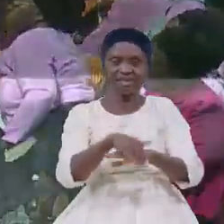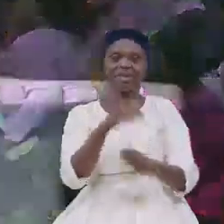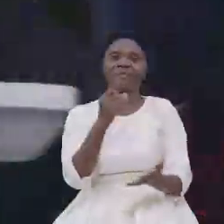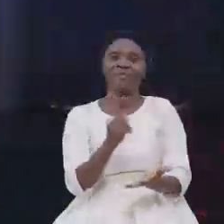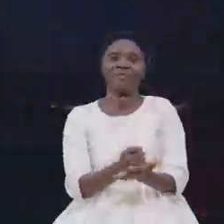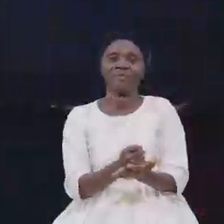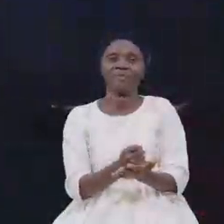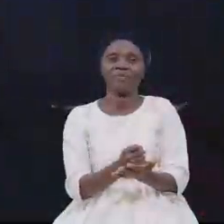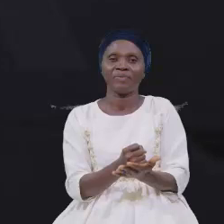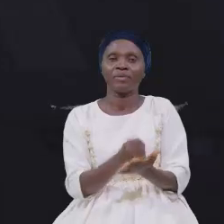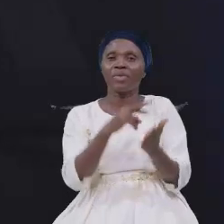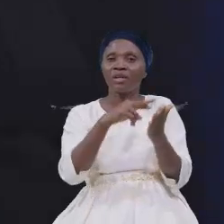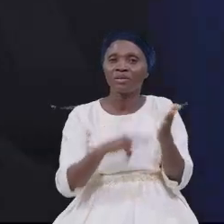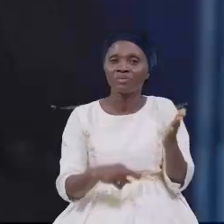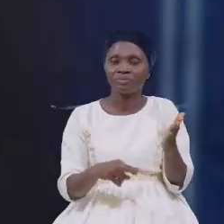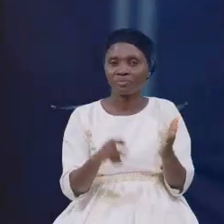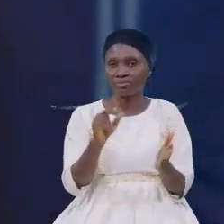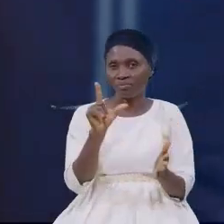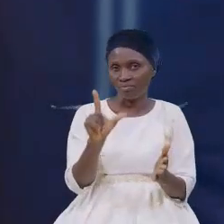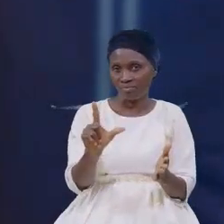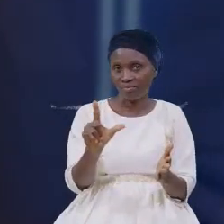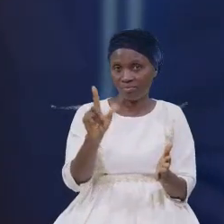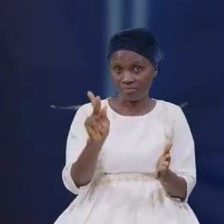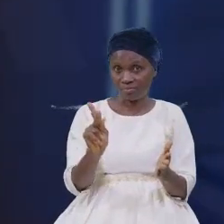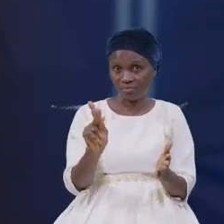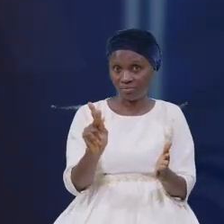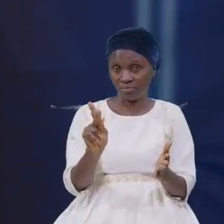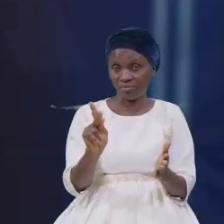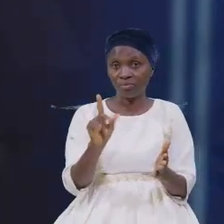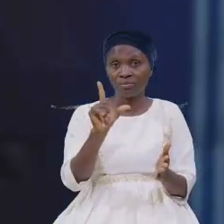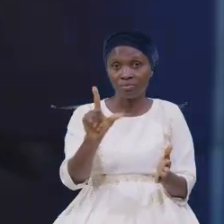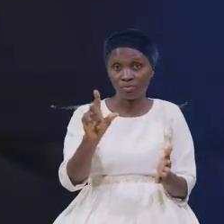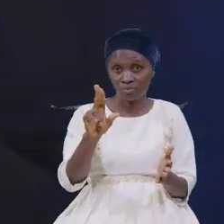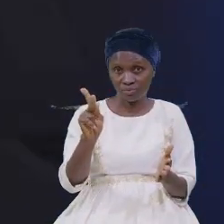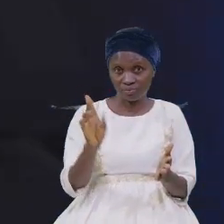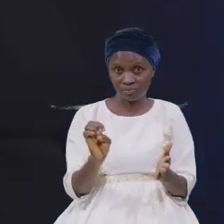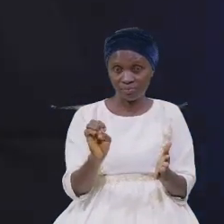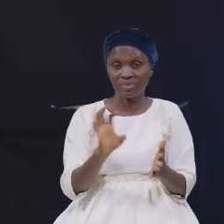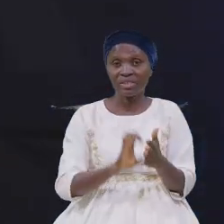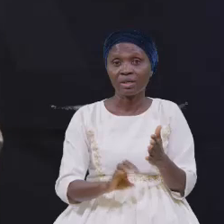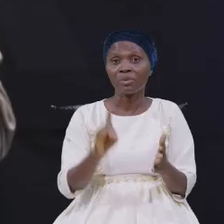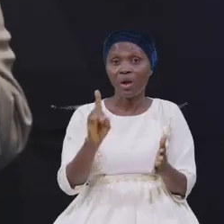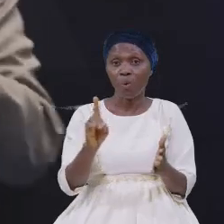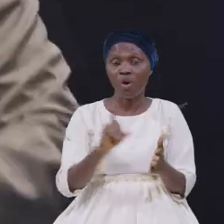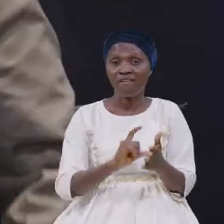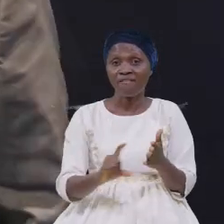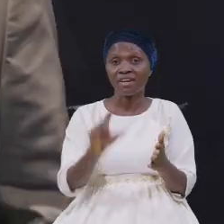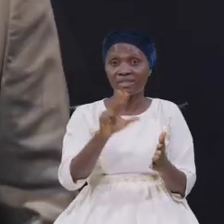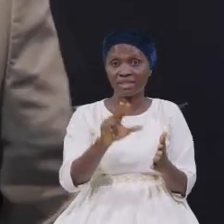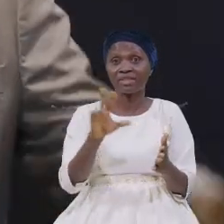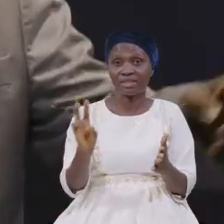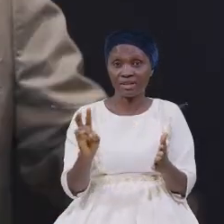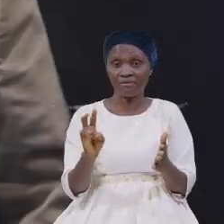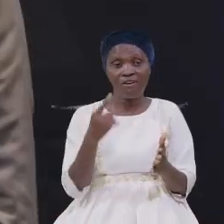chapter 1, reading from verse 37. For with God, this is the